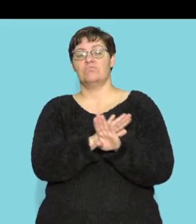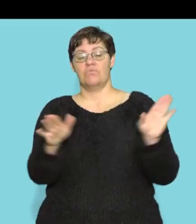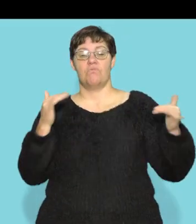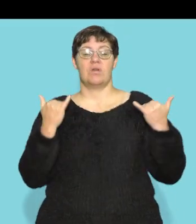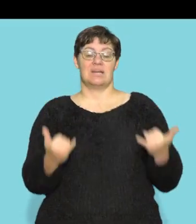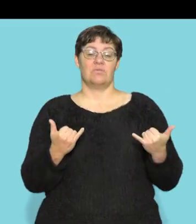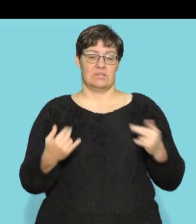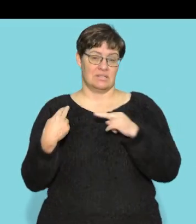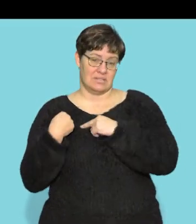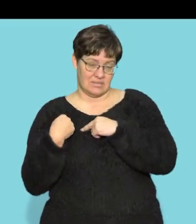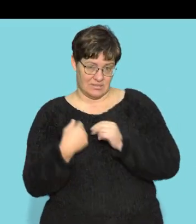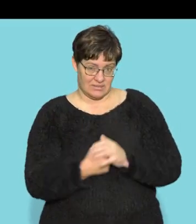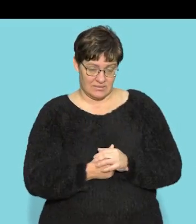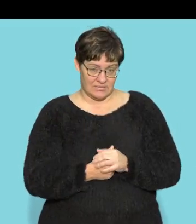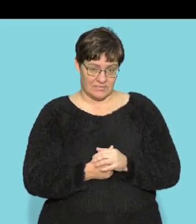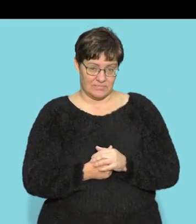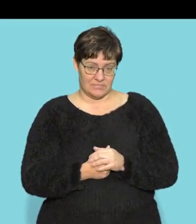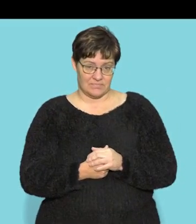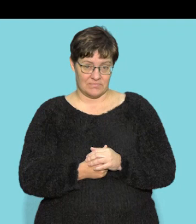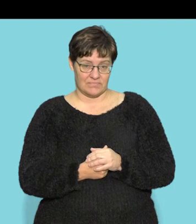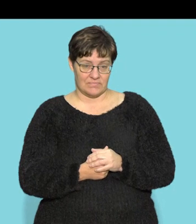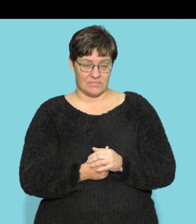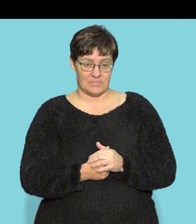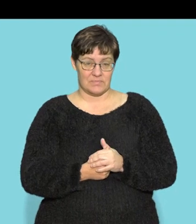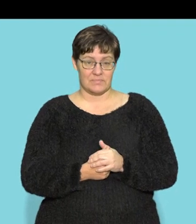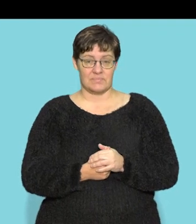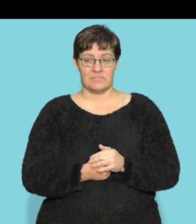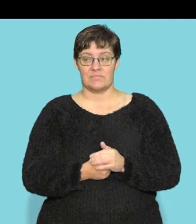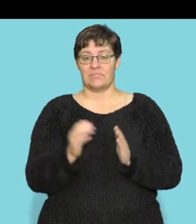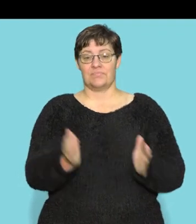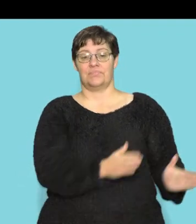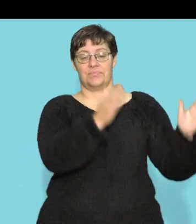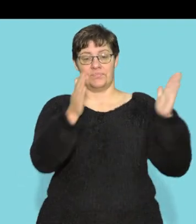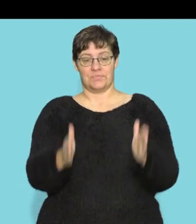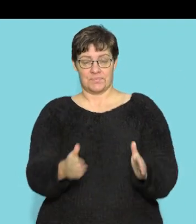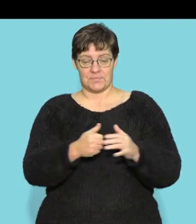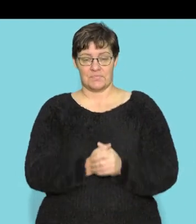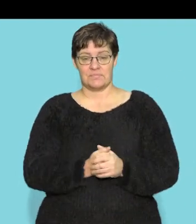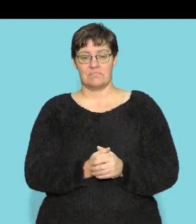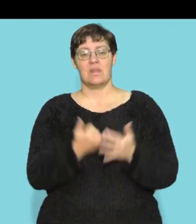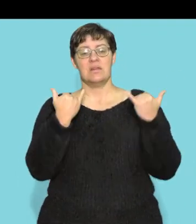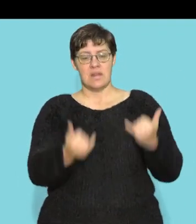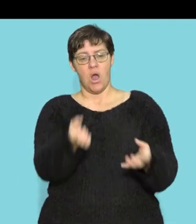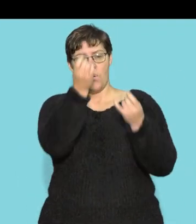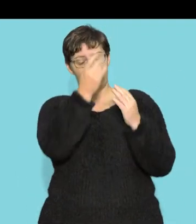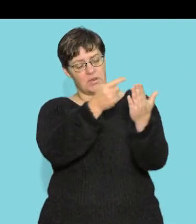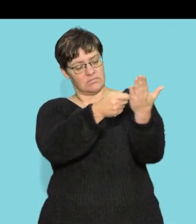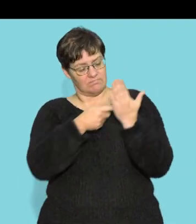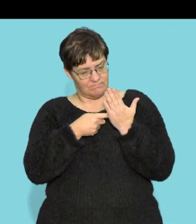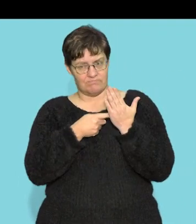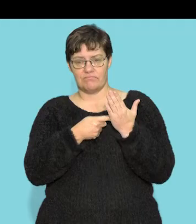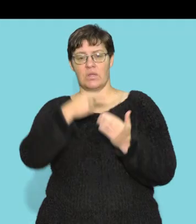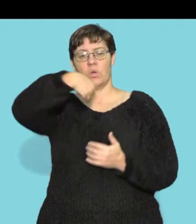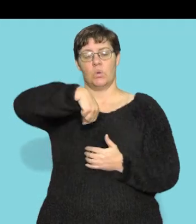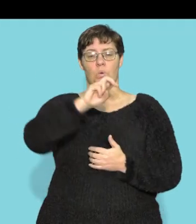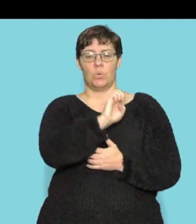non-current liability component of your balance sheet. Okay, here we have information from the books of Queen